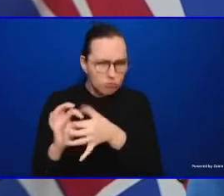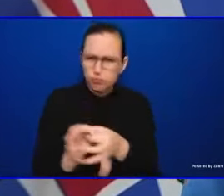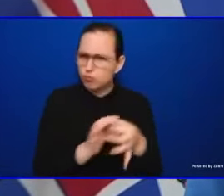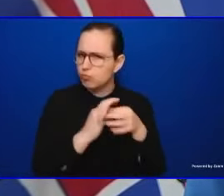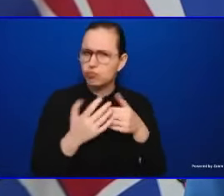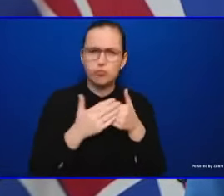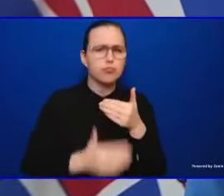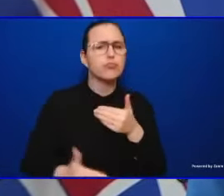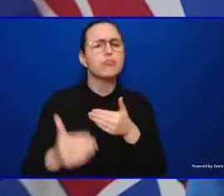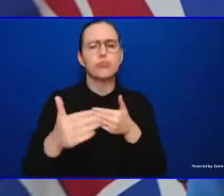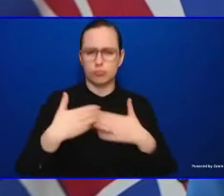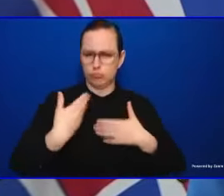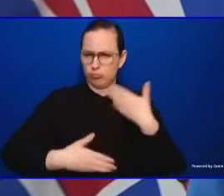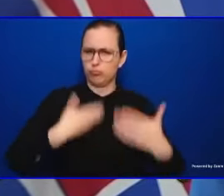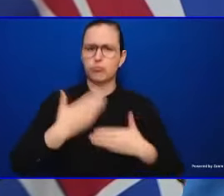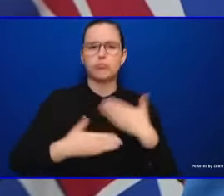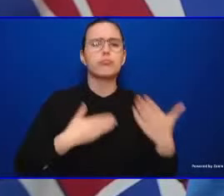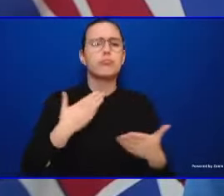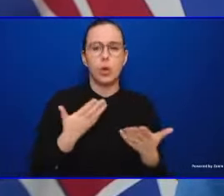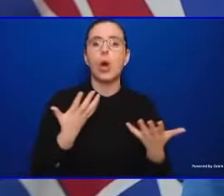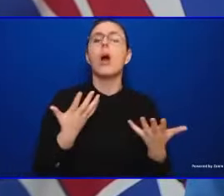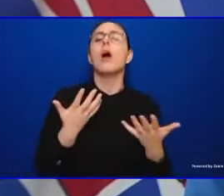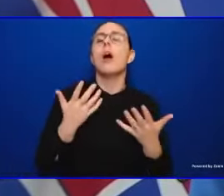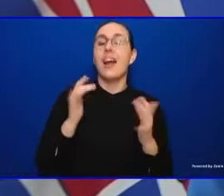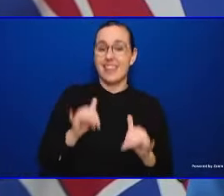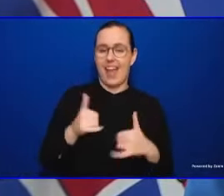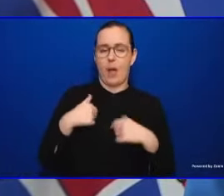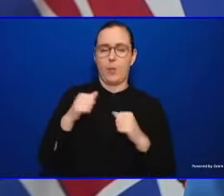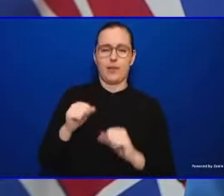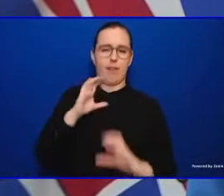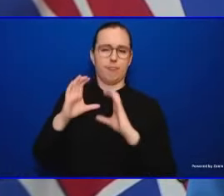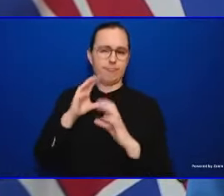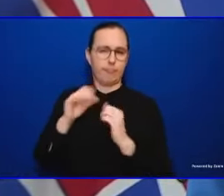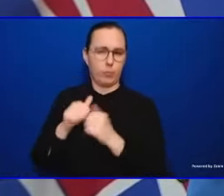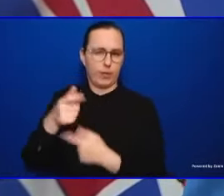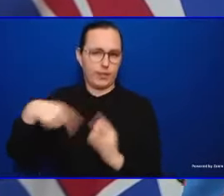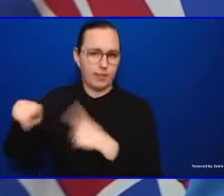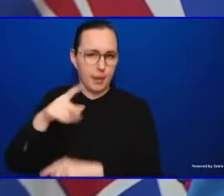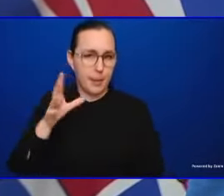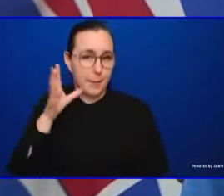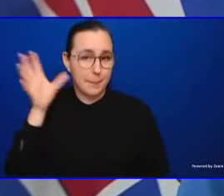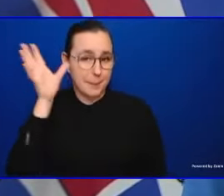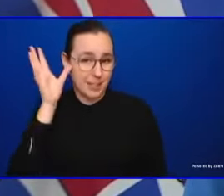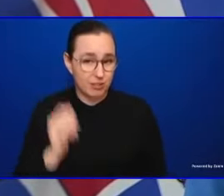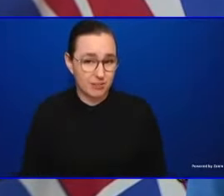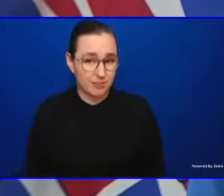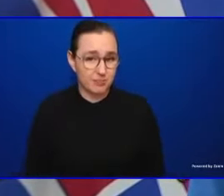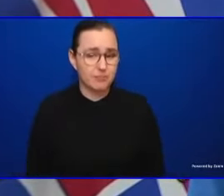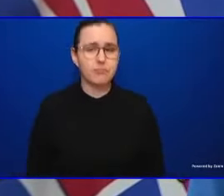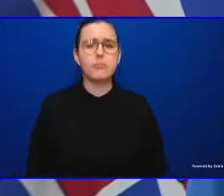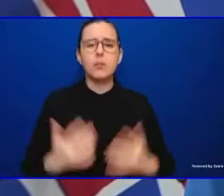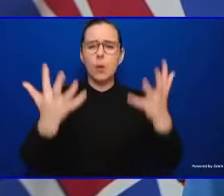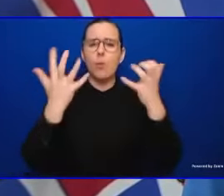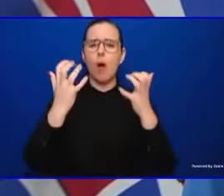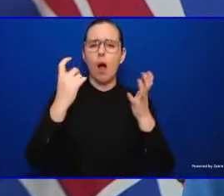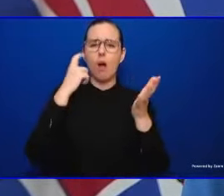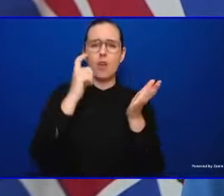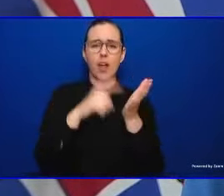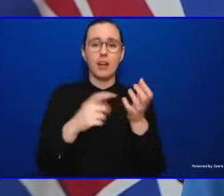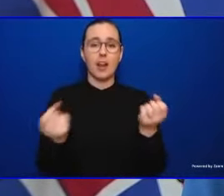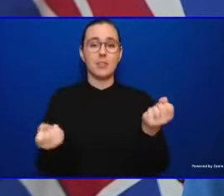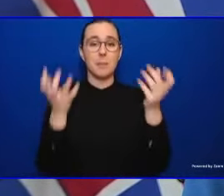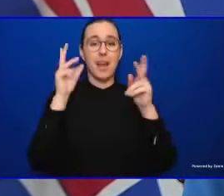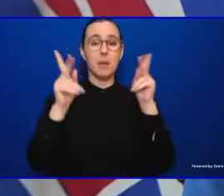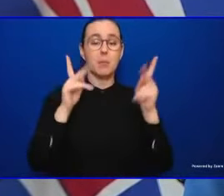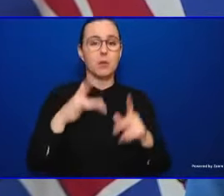I want to say that I know that there is a lot of anxiety right now, and I know that there will be bumps in the road ahead as we navigate the next